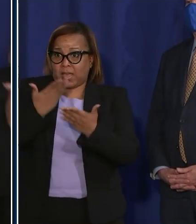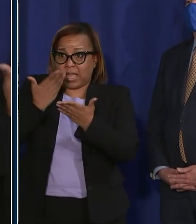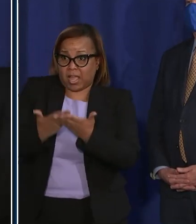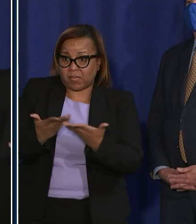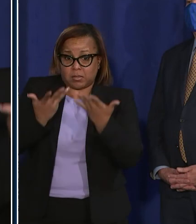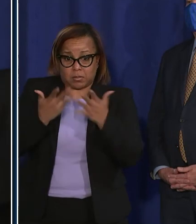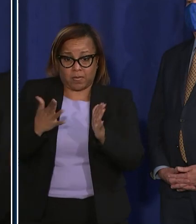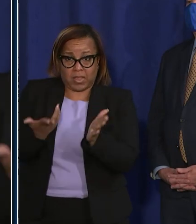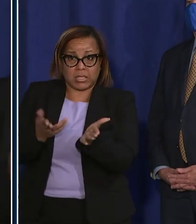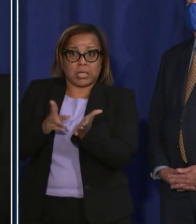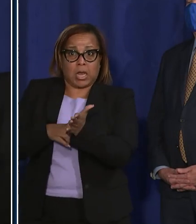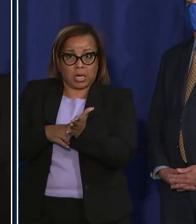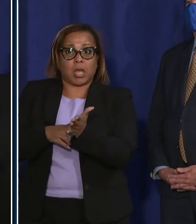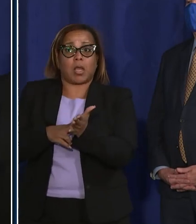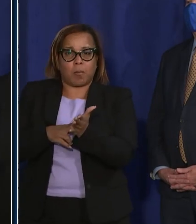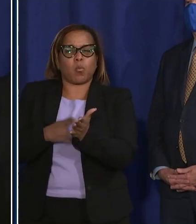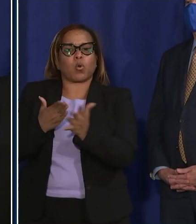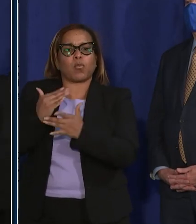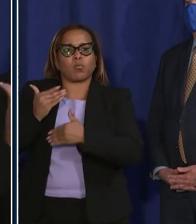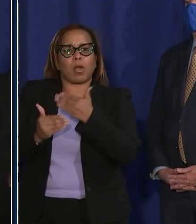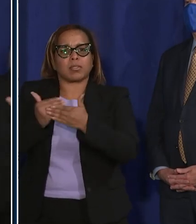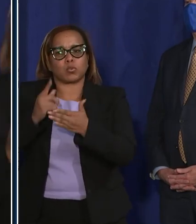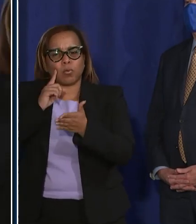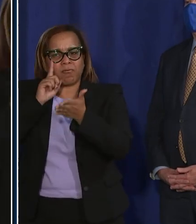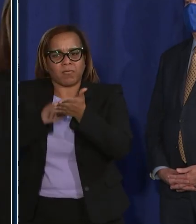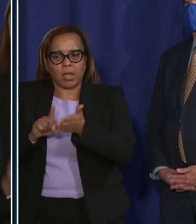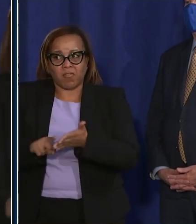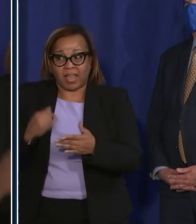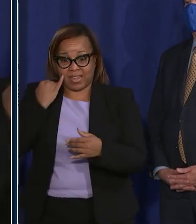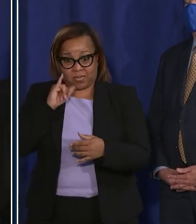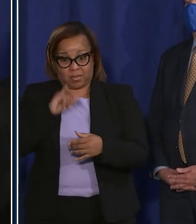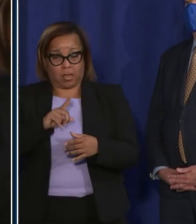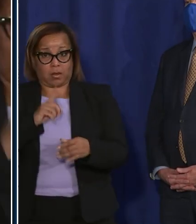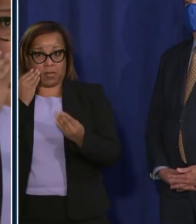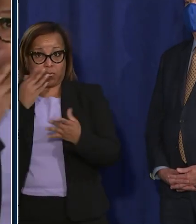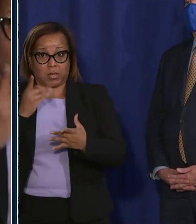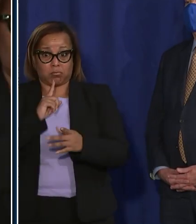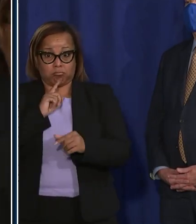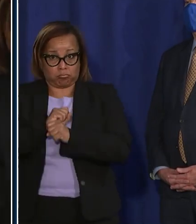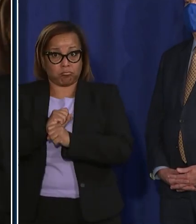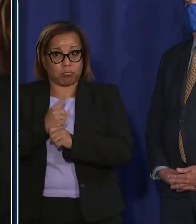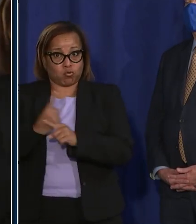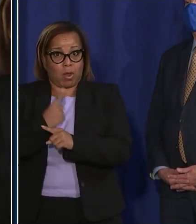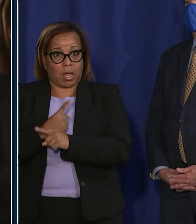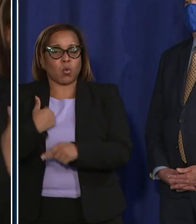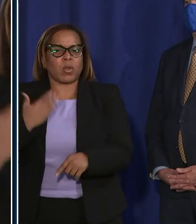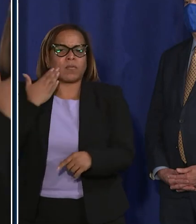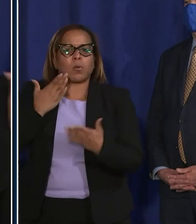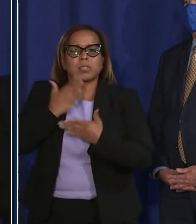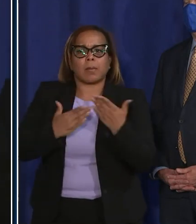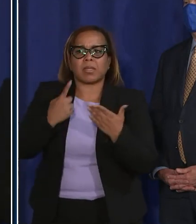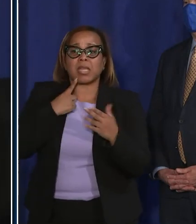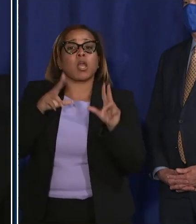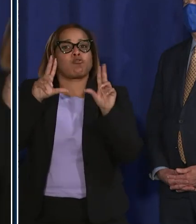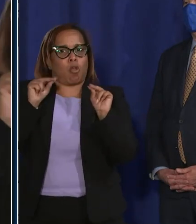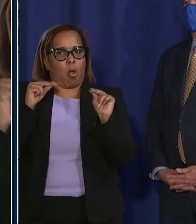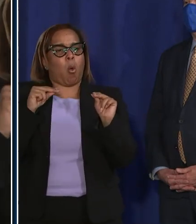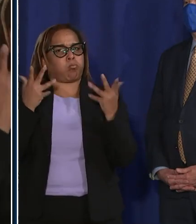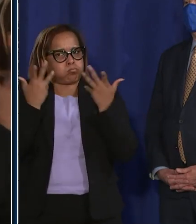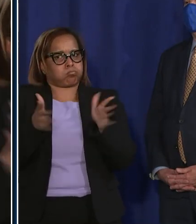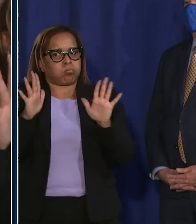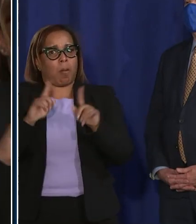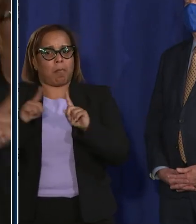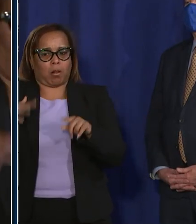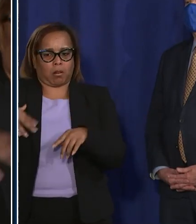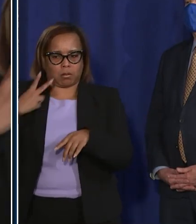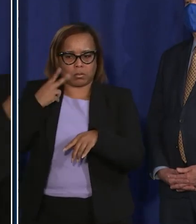that they've signed up. We're going through a process to verify if that information is correct, because we've known some that said, oh, no, I did it, but it's not showing